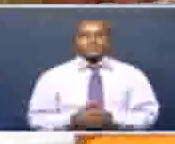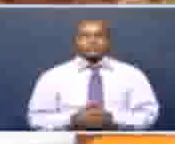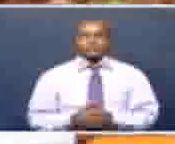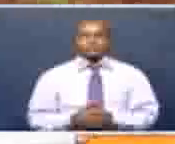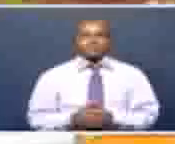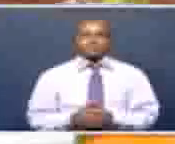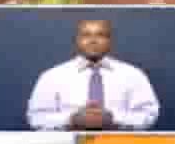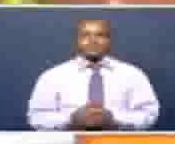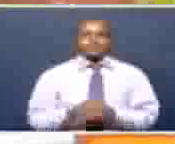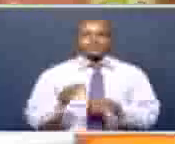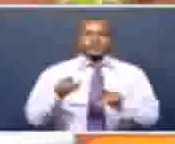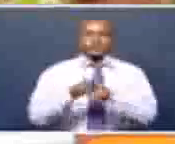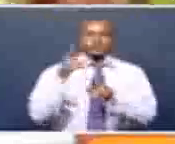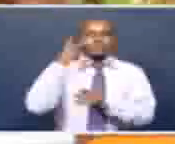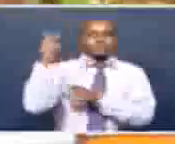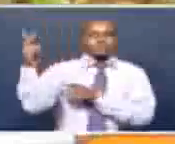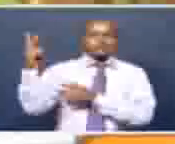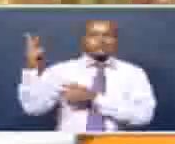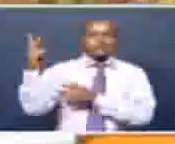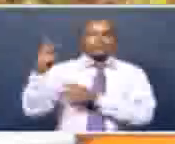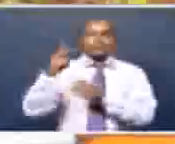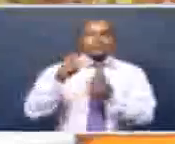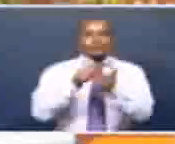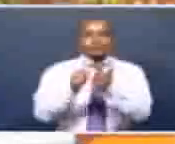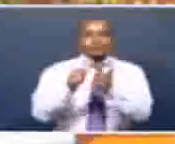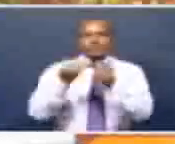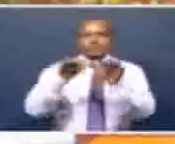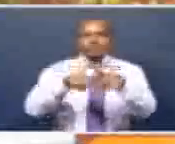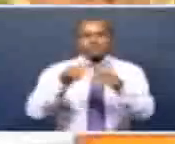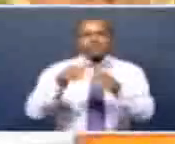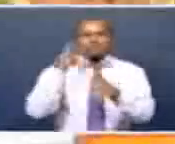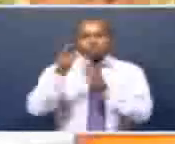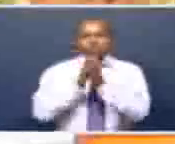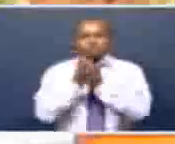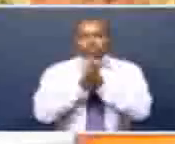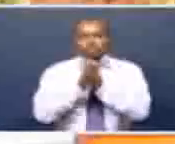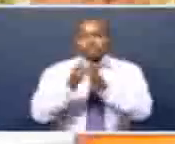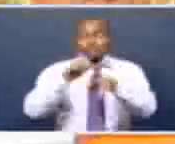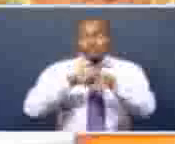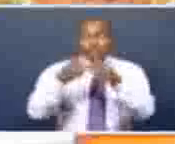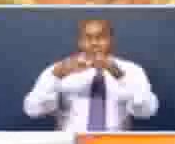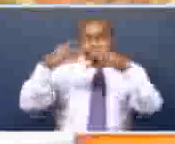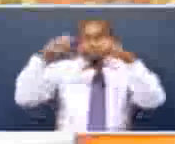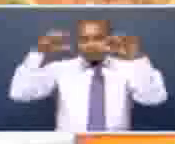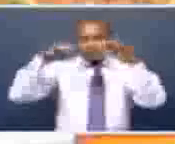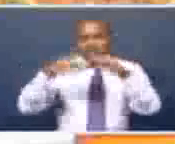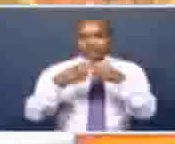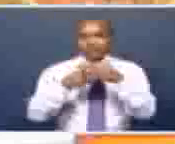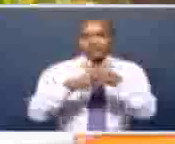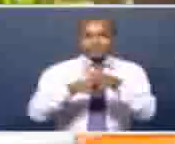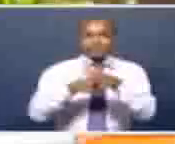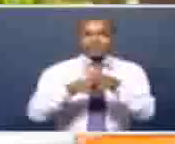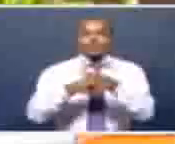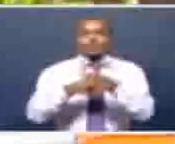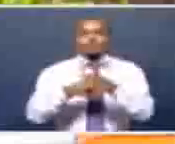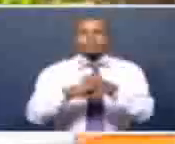From a distance, this maize plantation looks promising. With the onset of rains, farmers in Kenya's breadbasket are in a